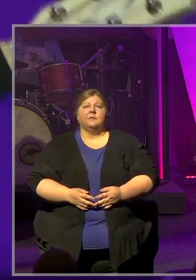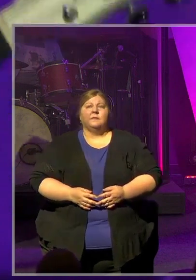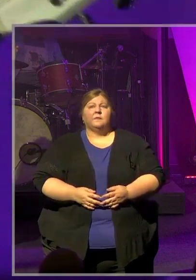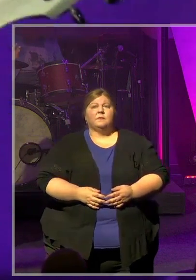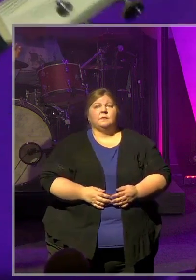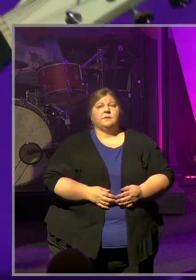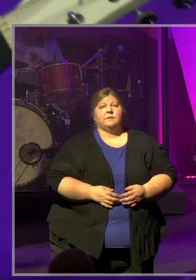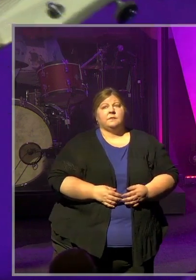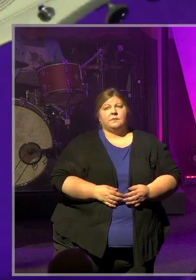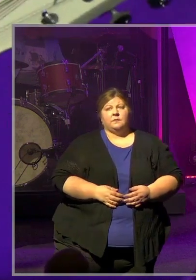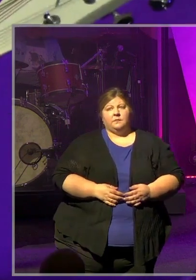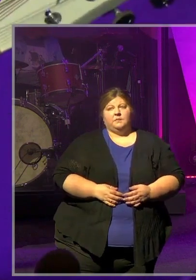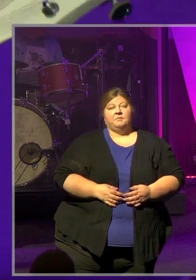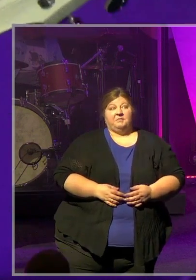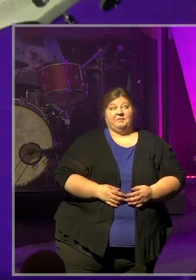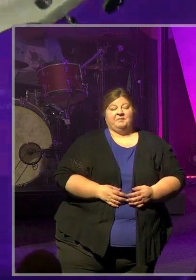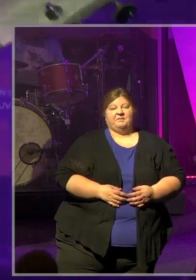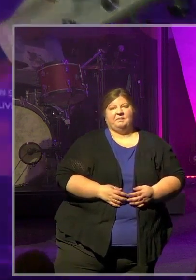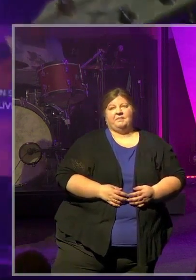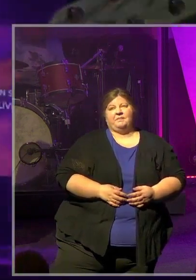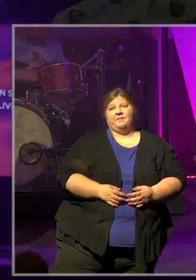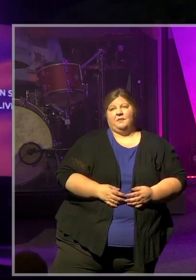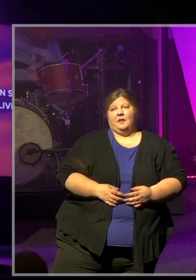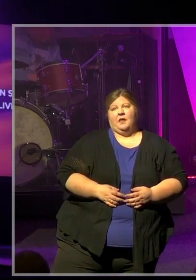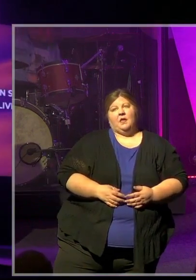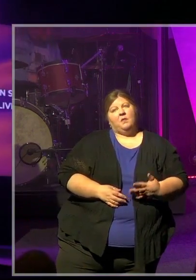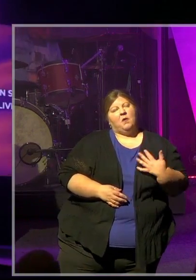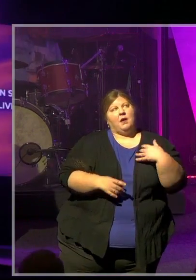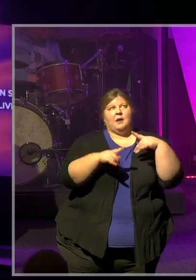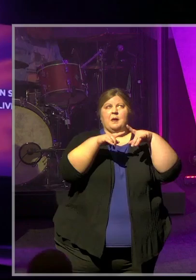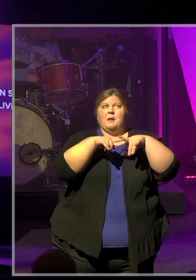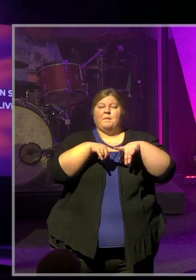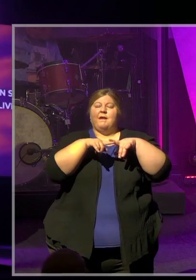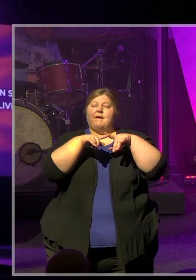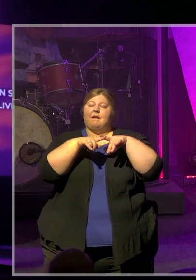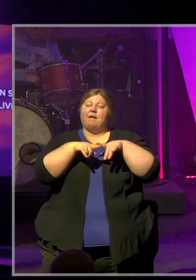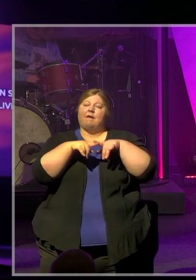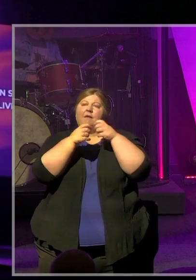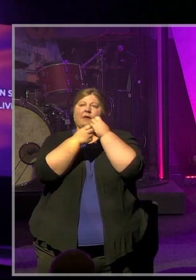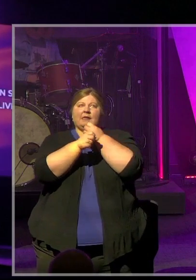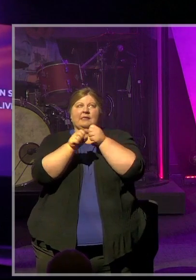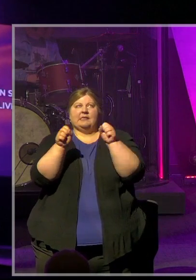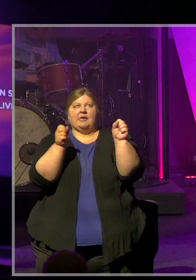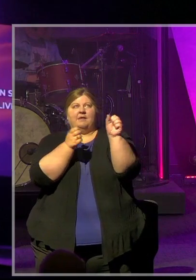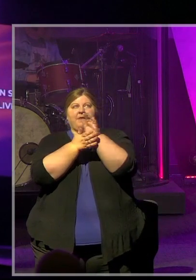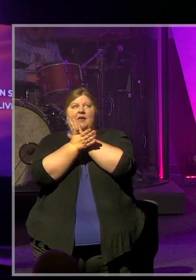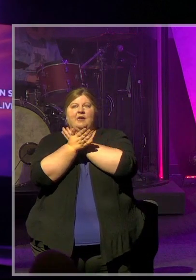So I walk upon